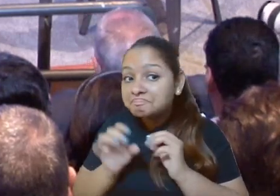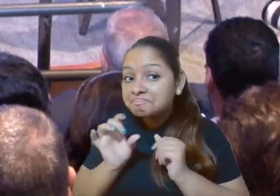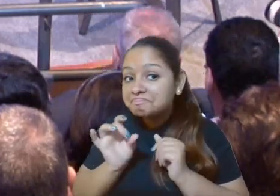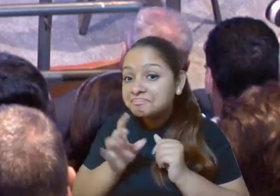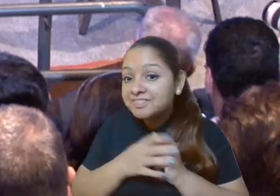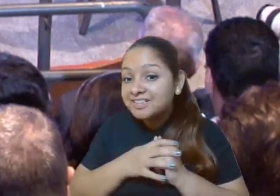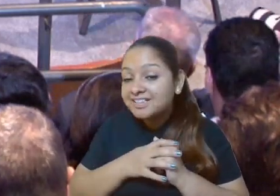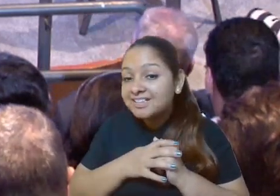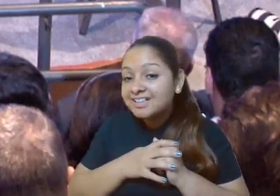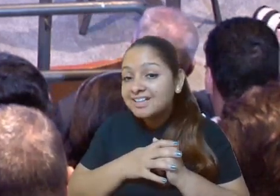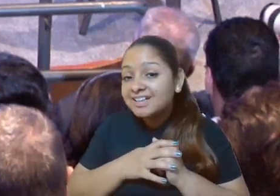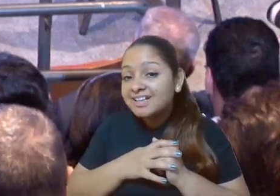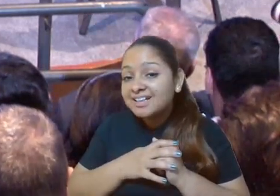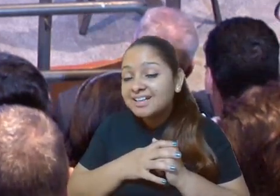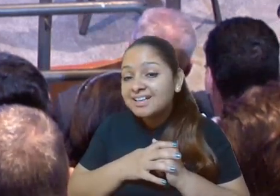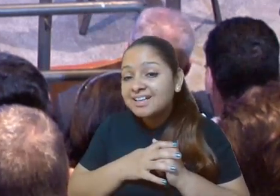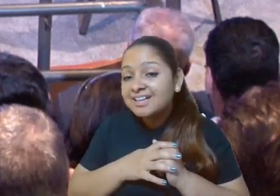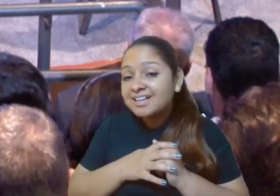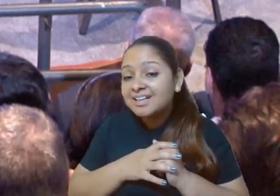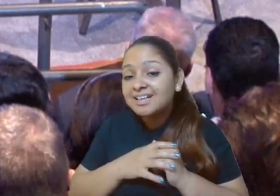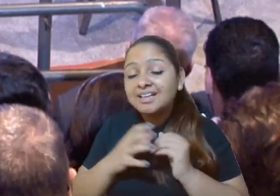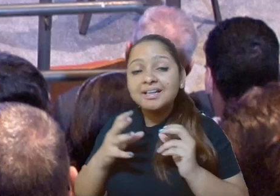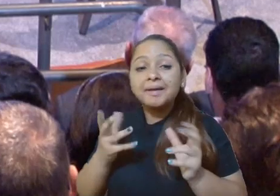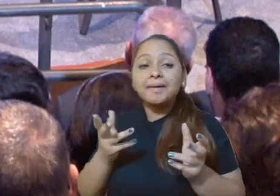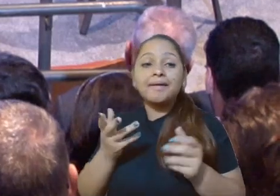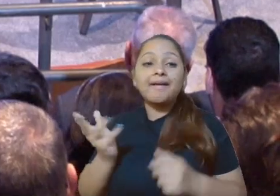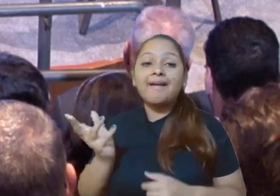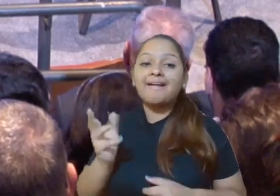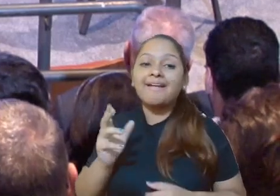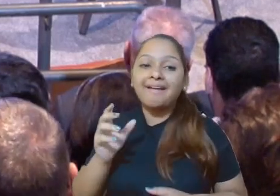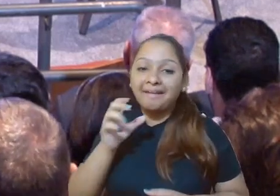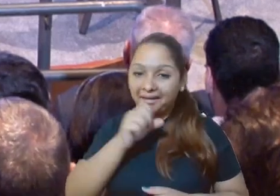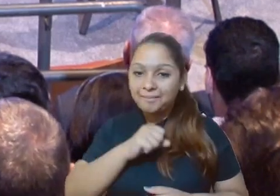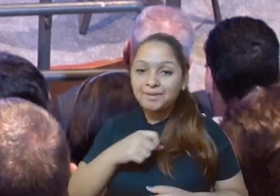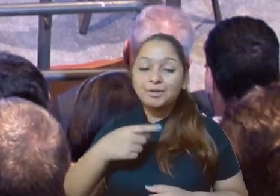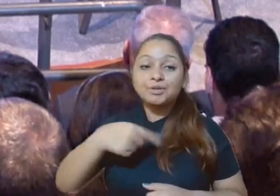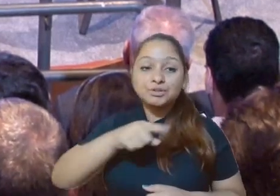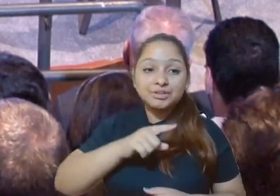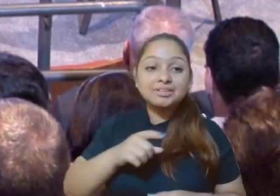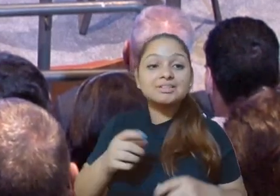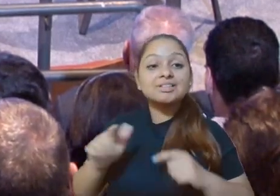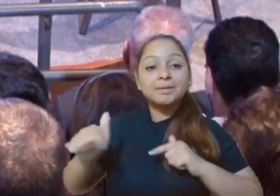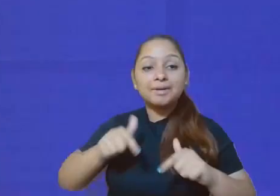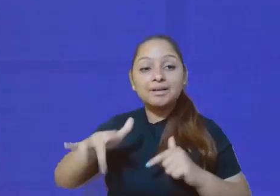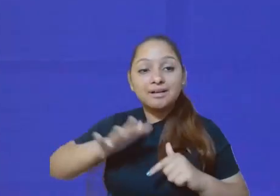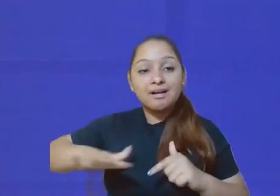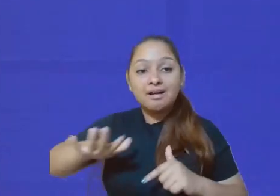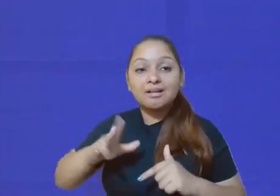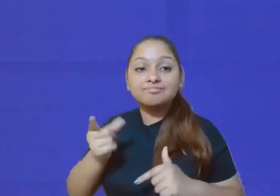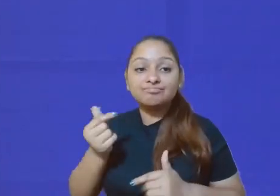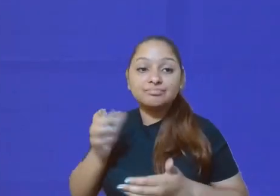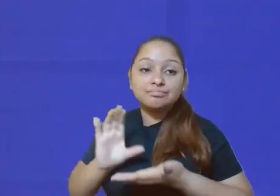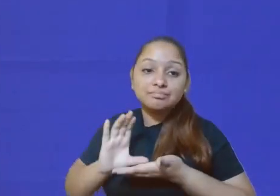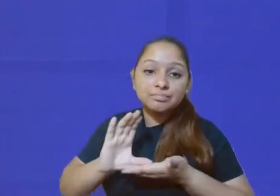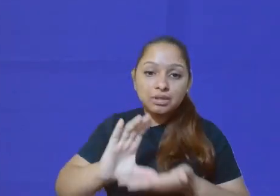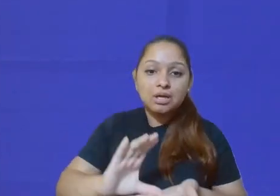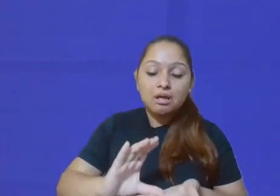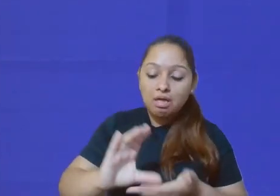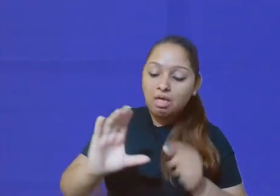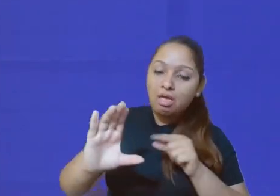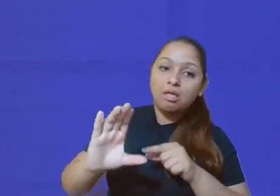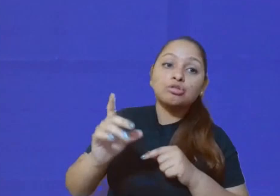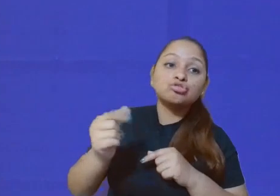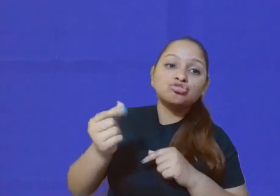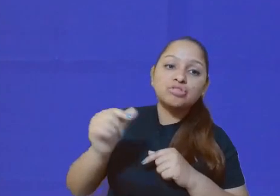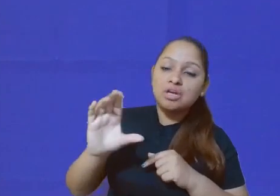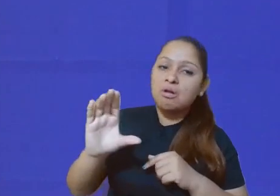No, just briefly, we always, when we work with investment, we joke that money is not immoral,